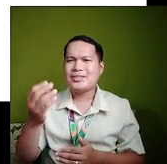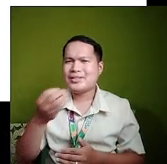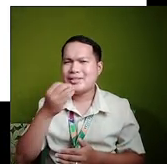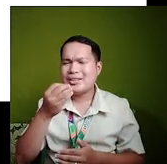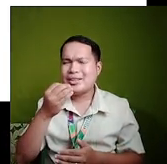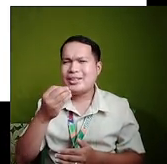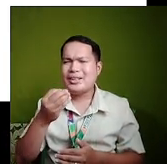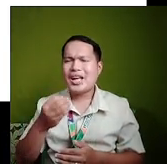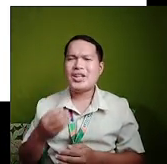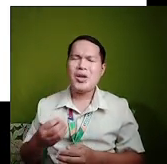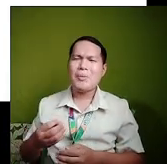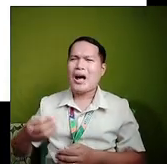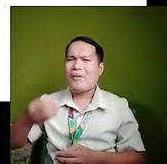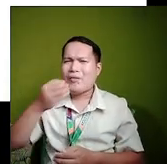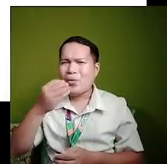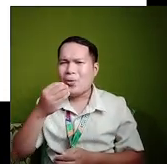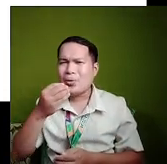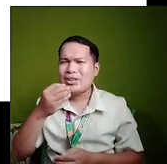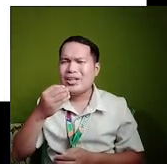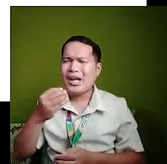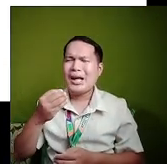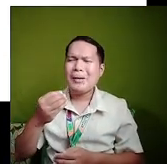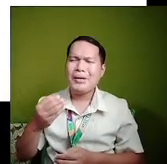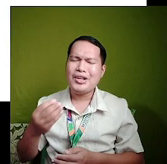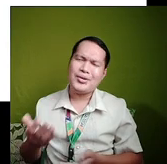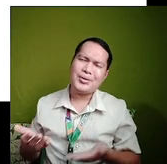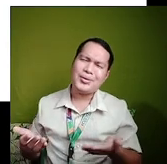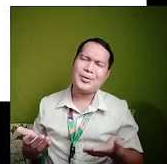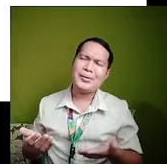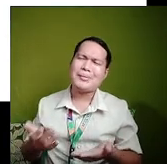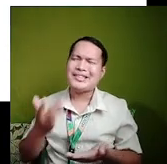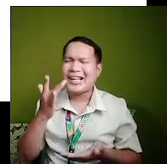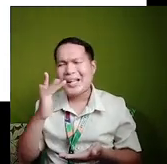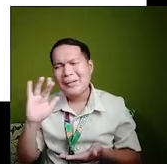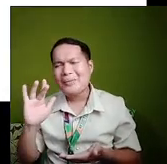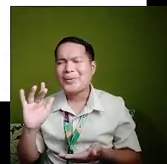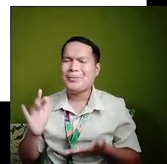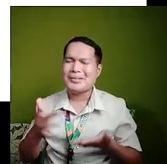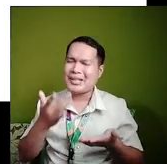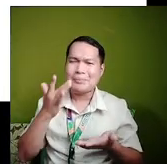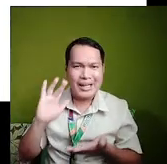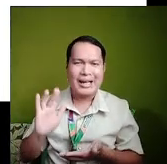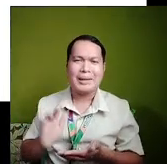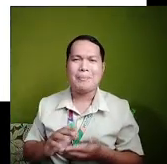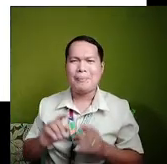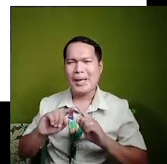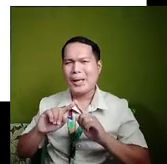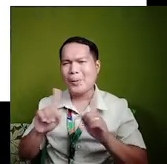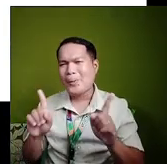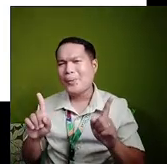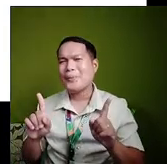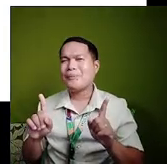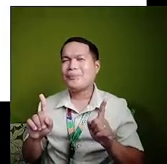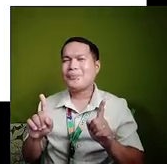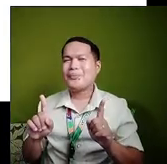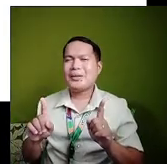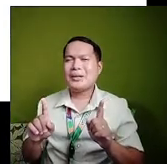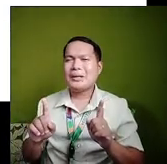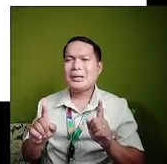Ito yung mga food na medyo masarap or masarap talaga pero